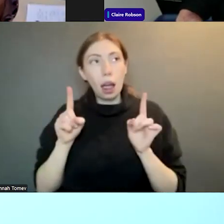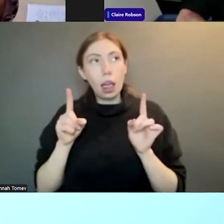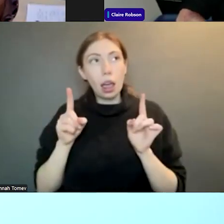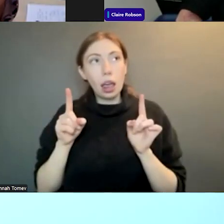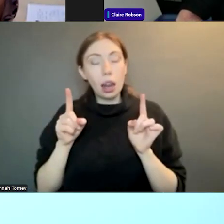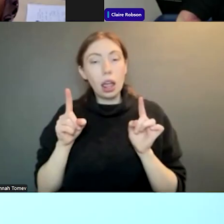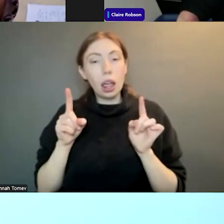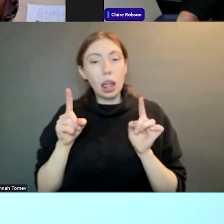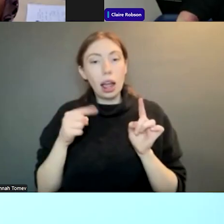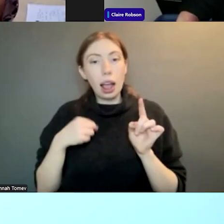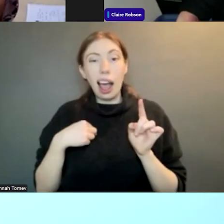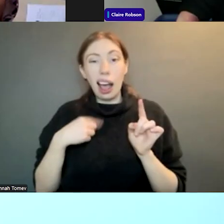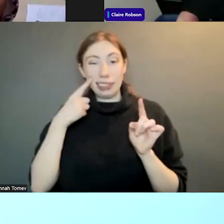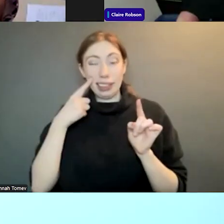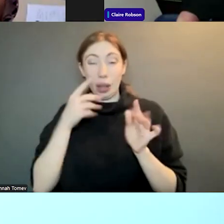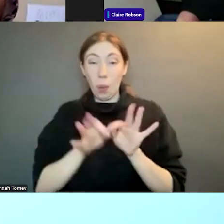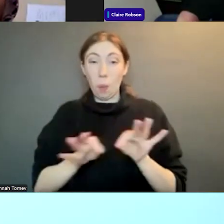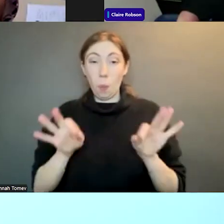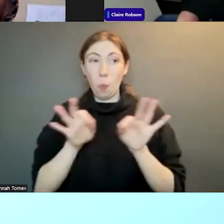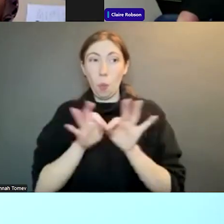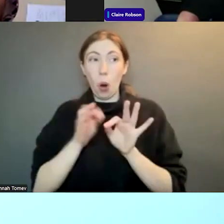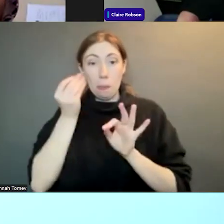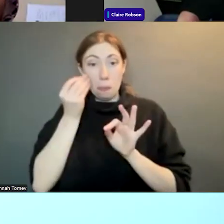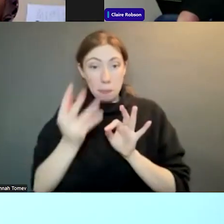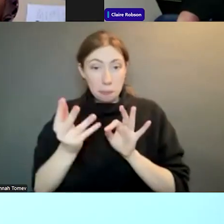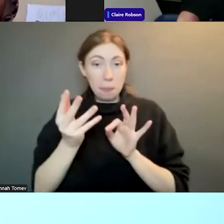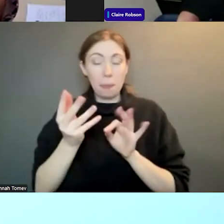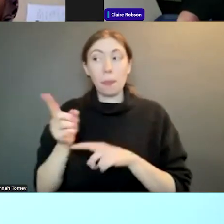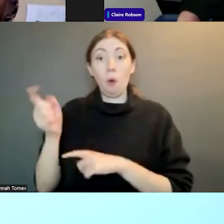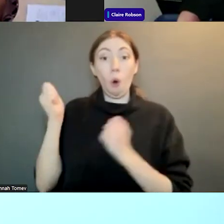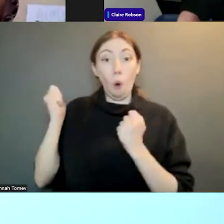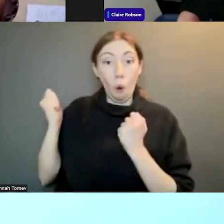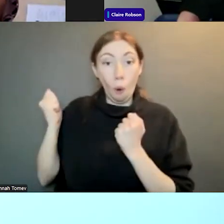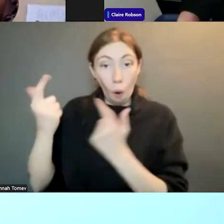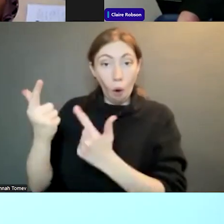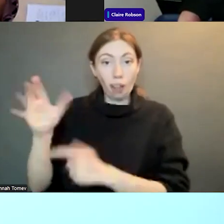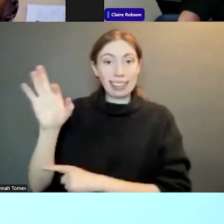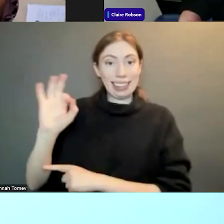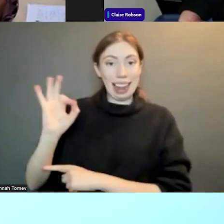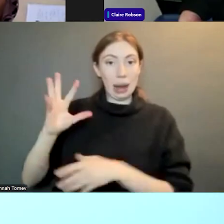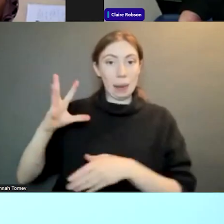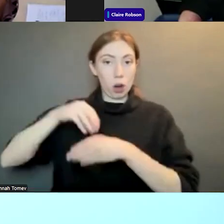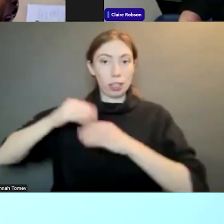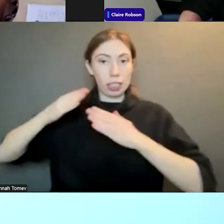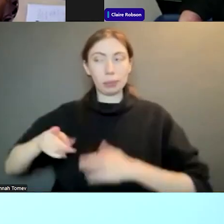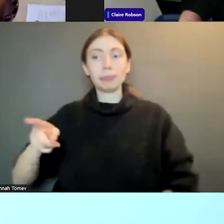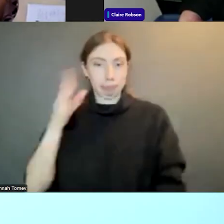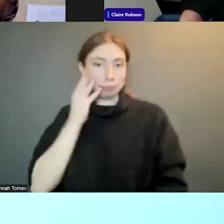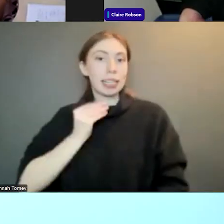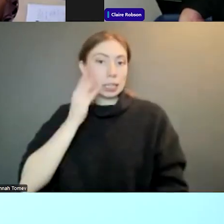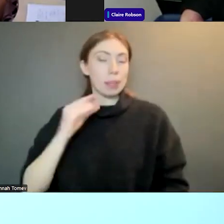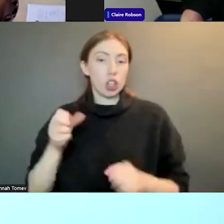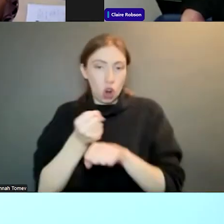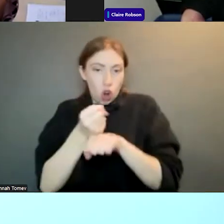them experienced severe early abuse. That tells me something. And I think,